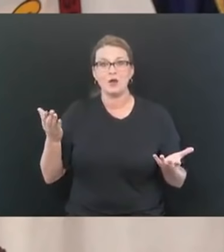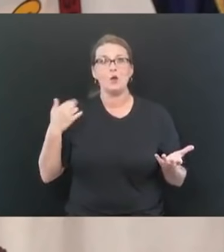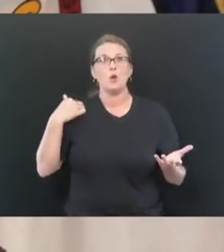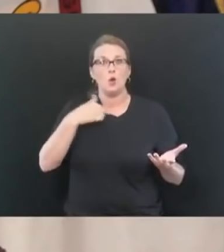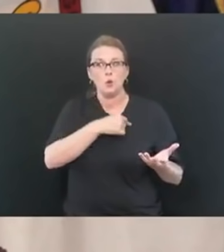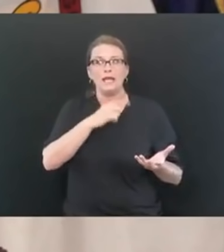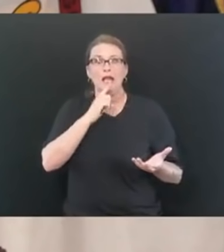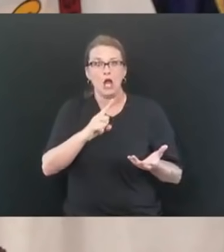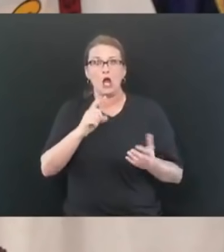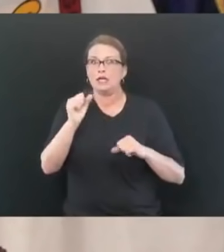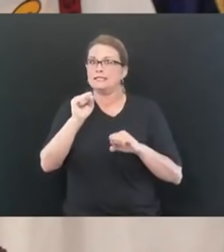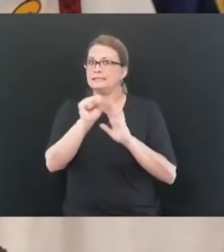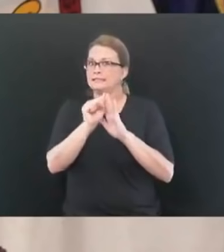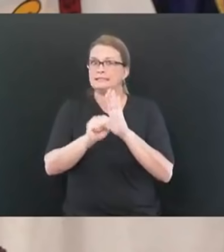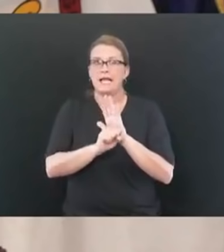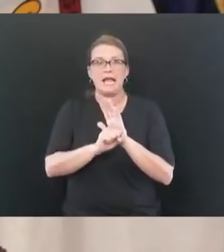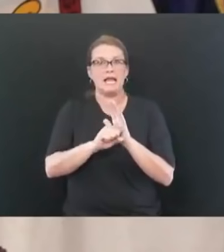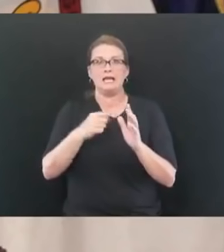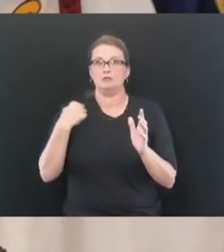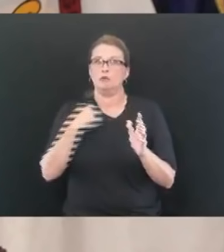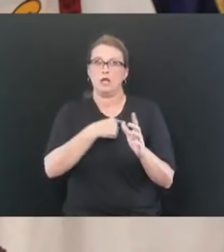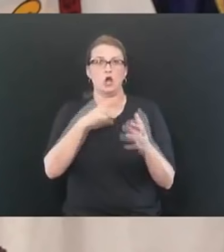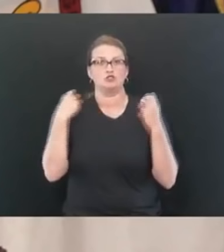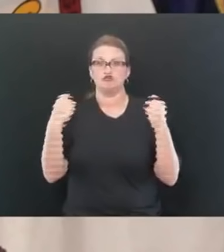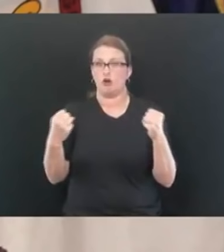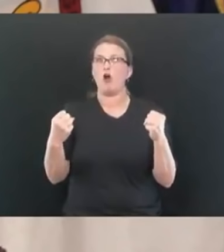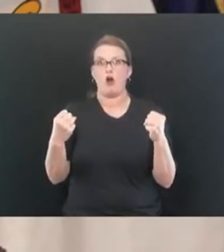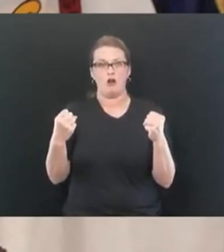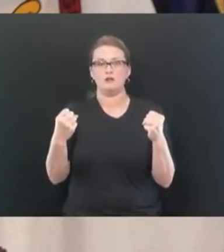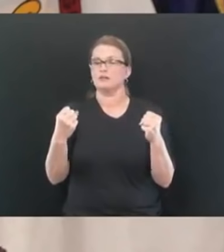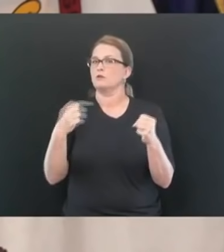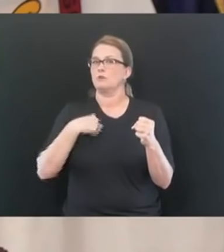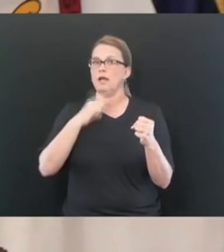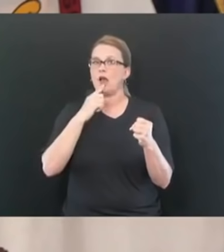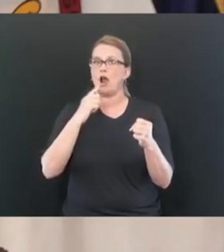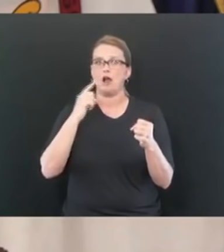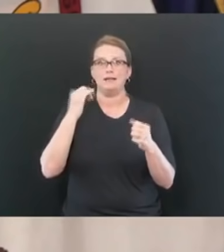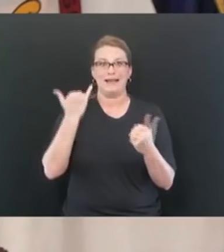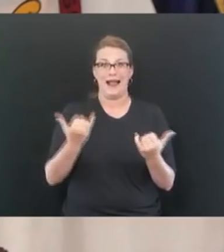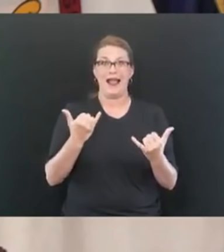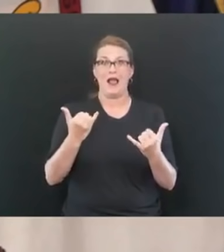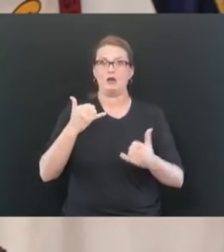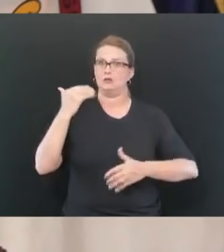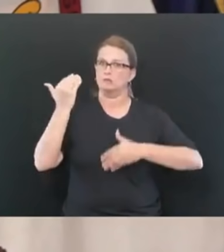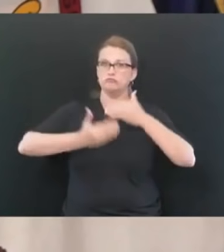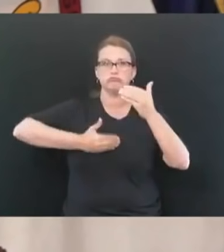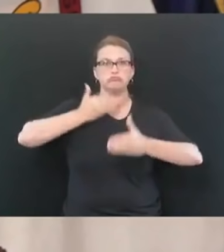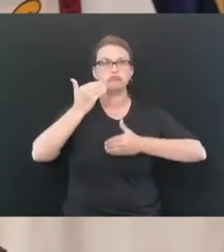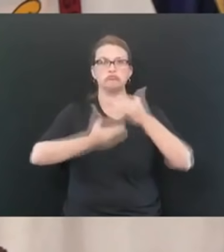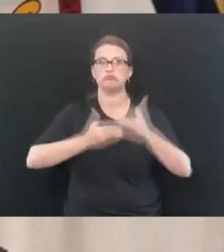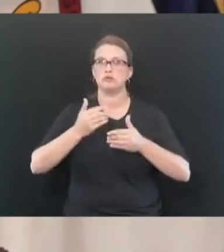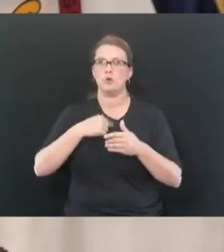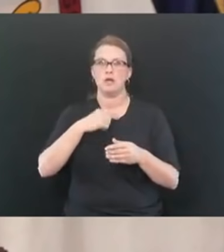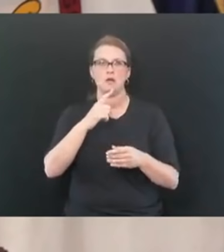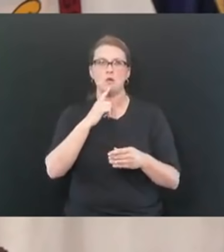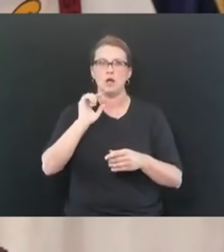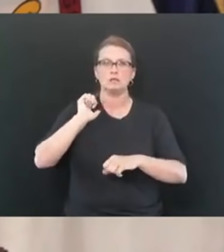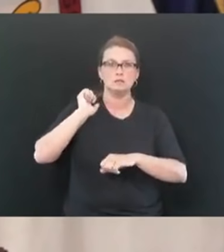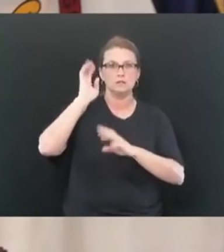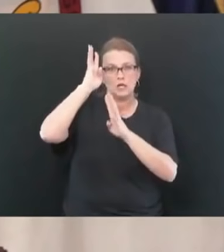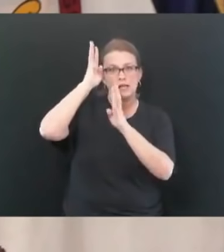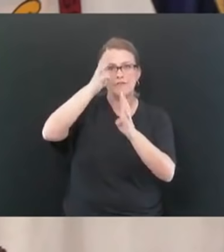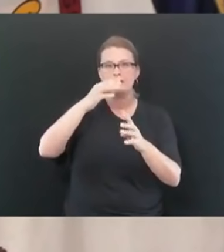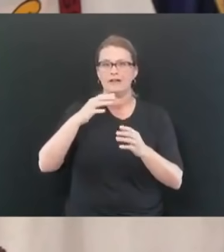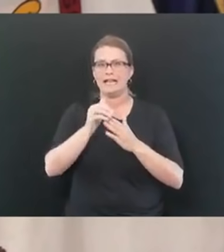that is rock solid. In every way. We were churning out surpluses, and we were absolutely moving and leading the nation